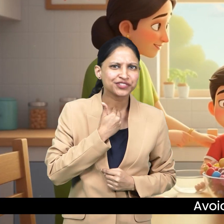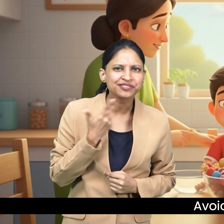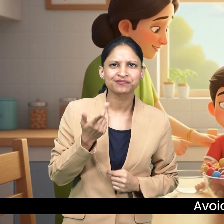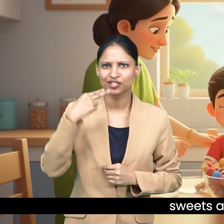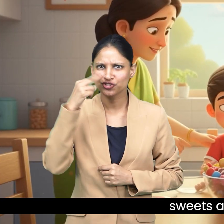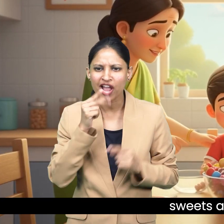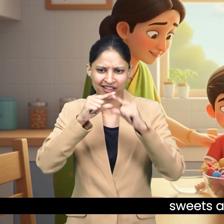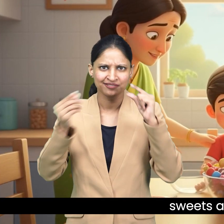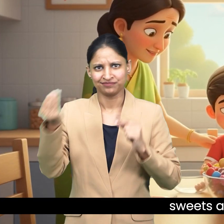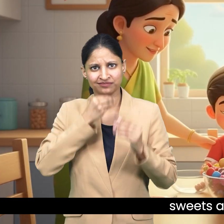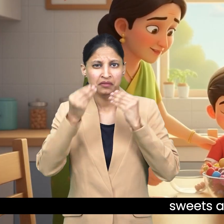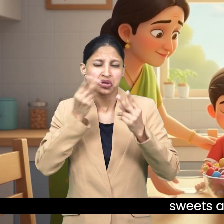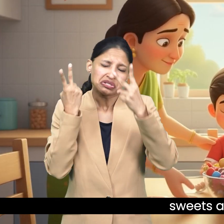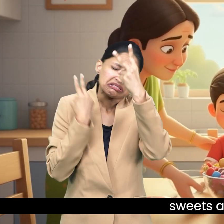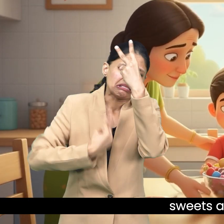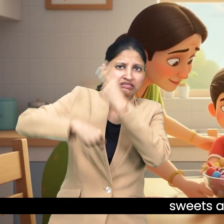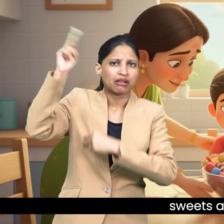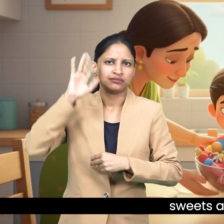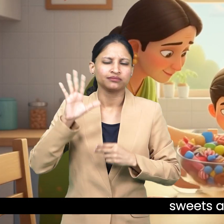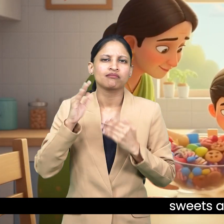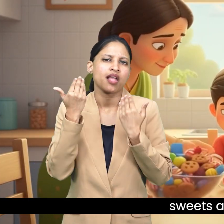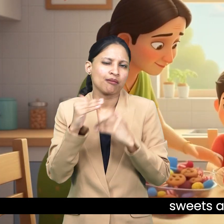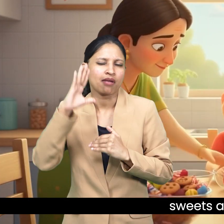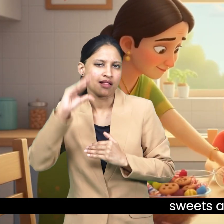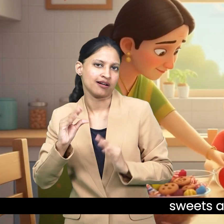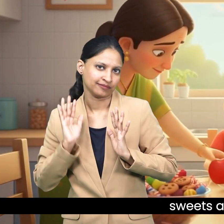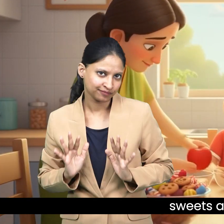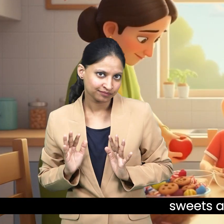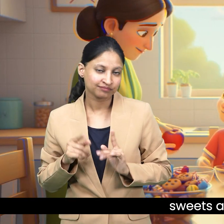Avoid too many sweets and chocolates.